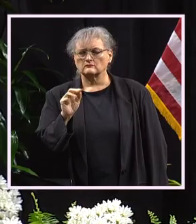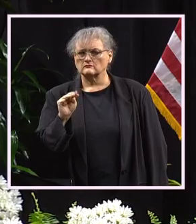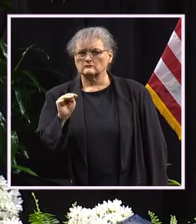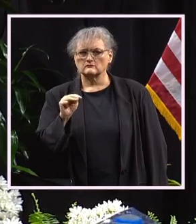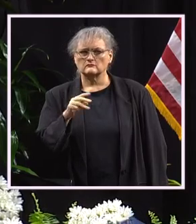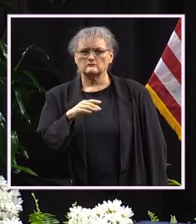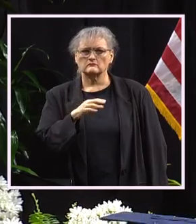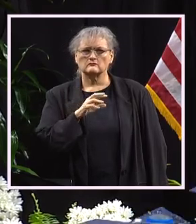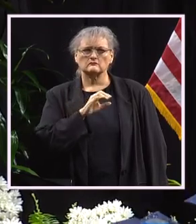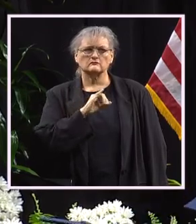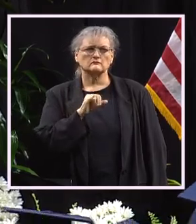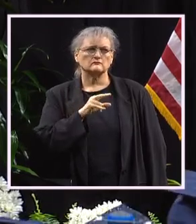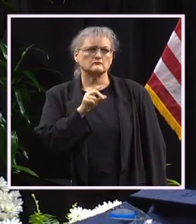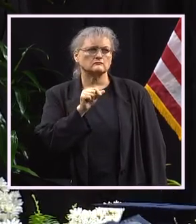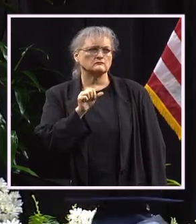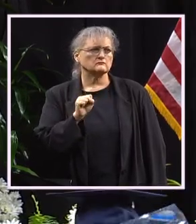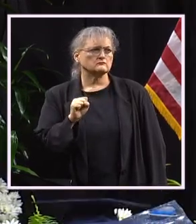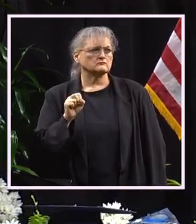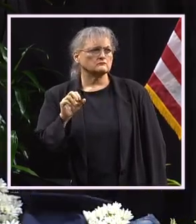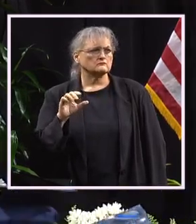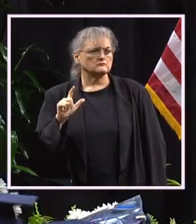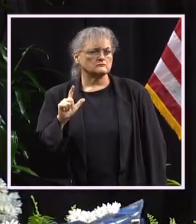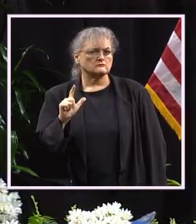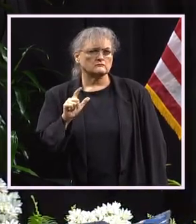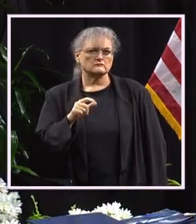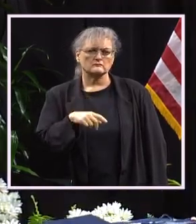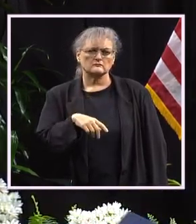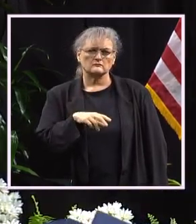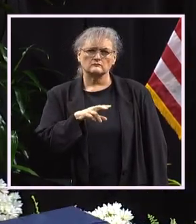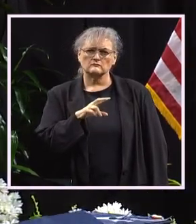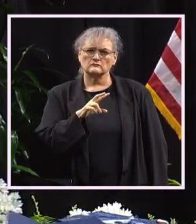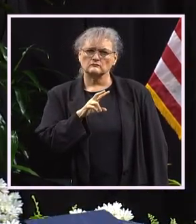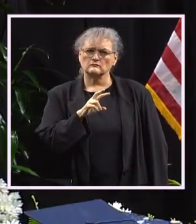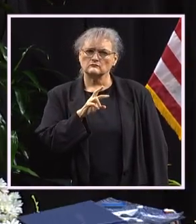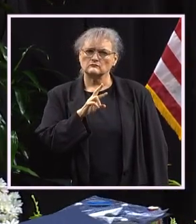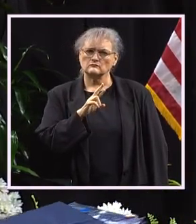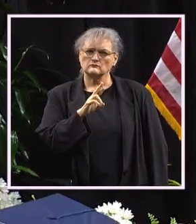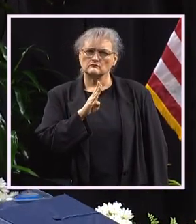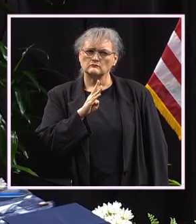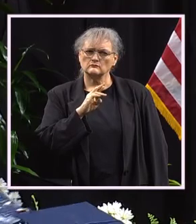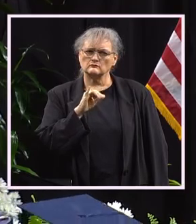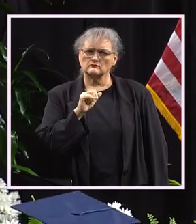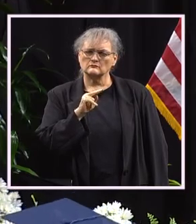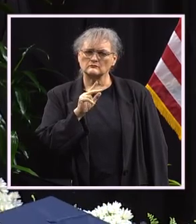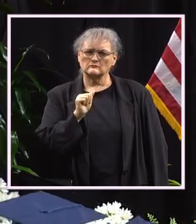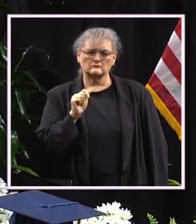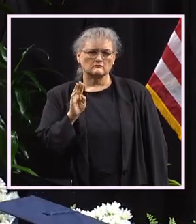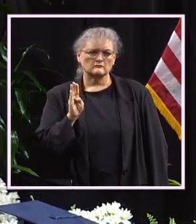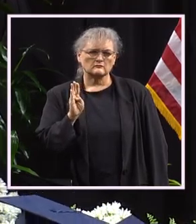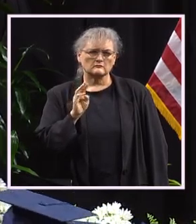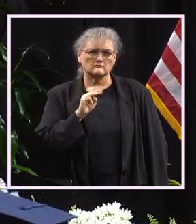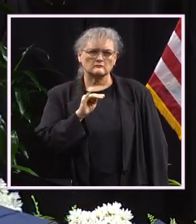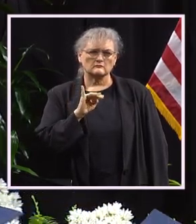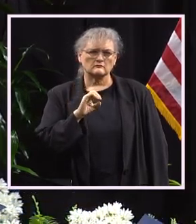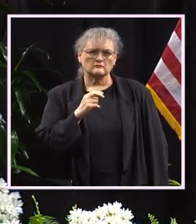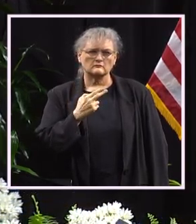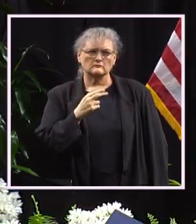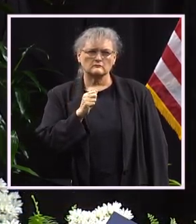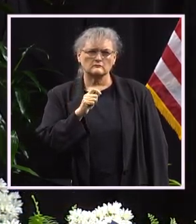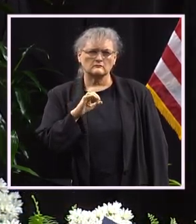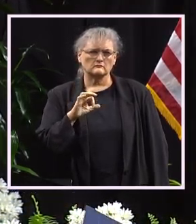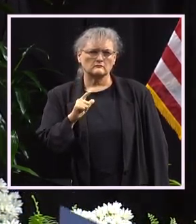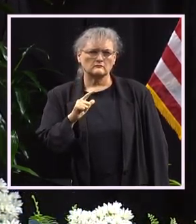Jesus Diego Lopez. Ileana M. Pompa, Master of Arts. Michael J. Santos Jr., cum